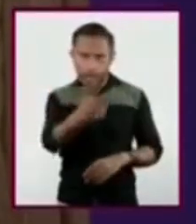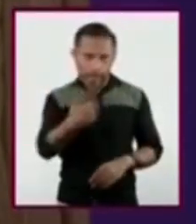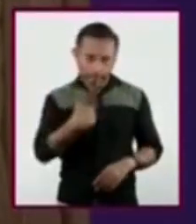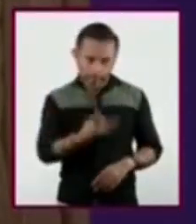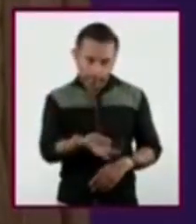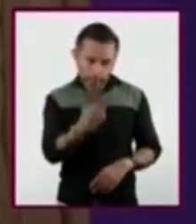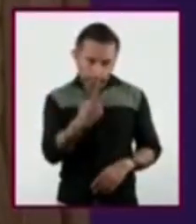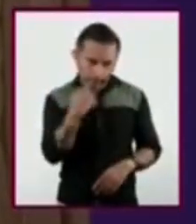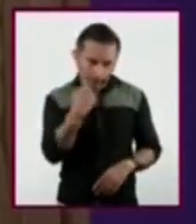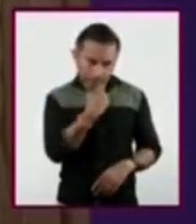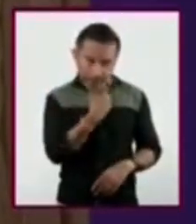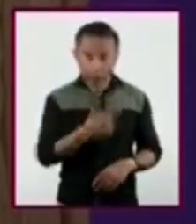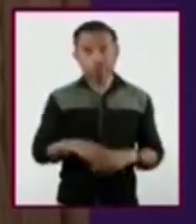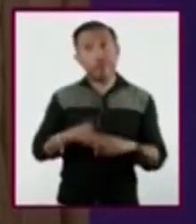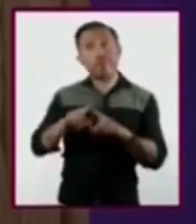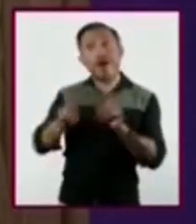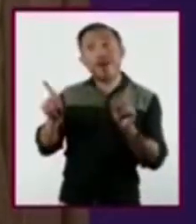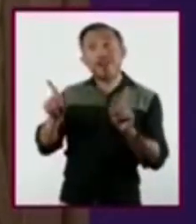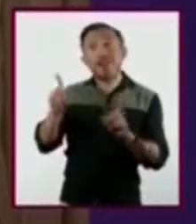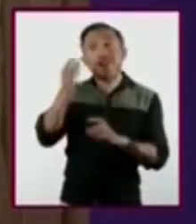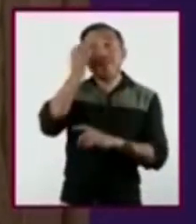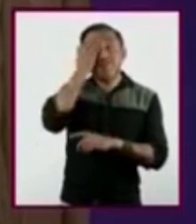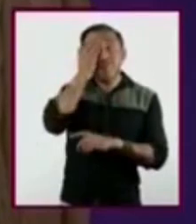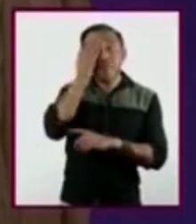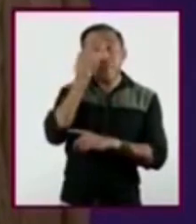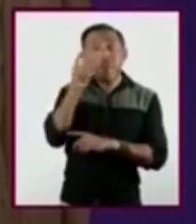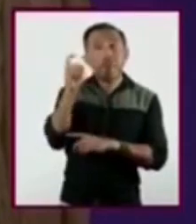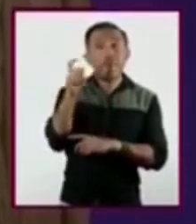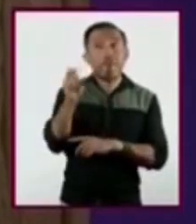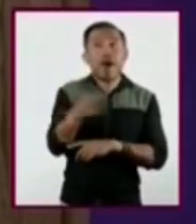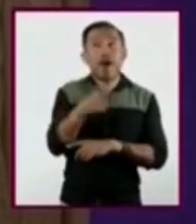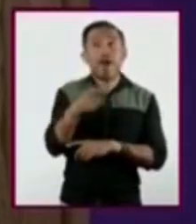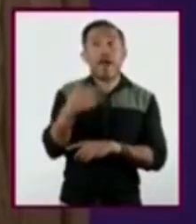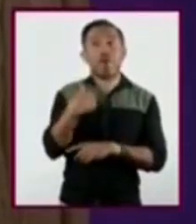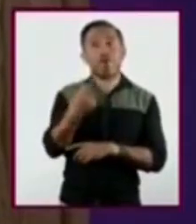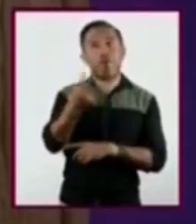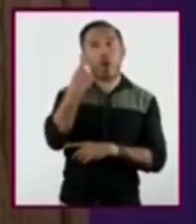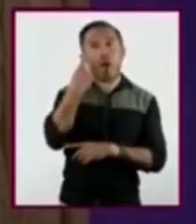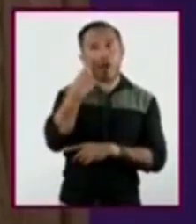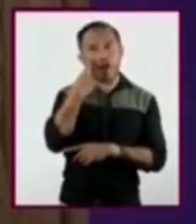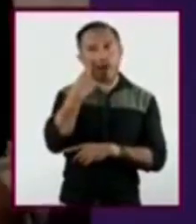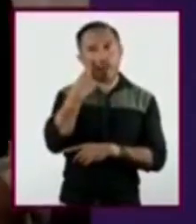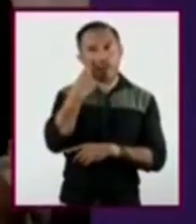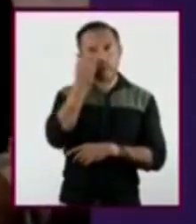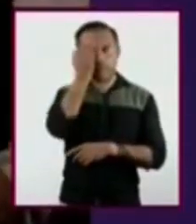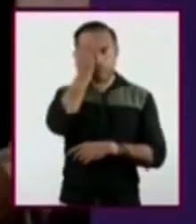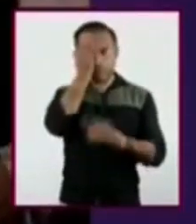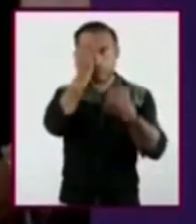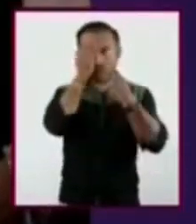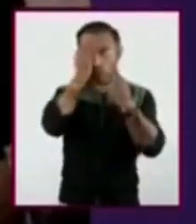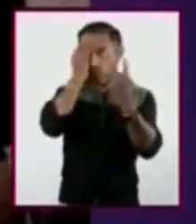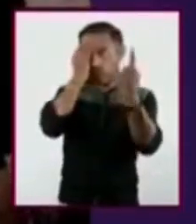But pirates only have one eye. They all have one eye.